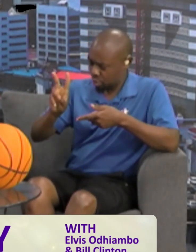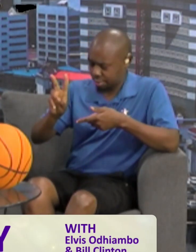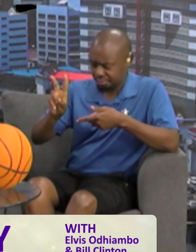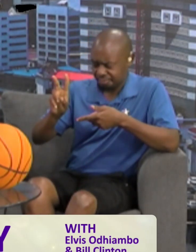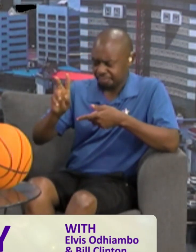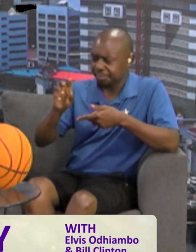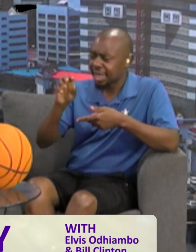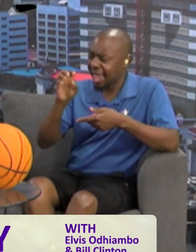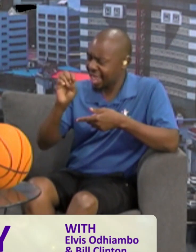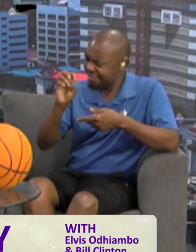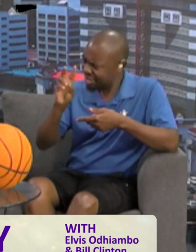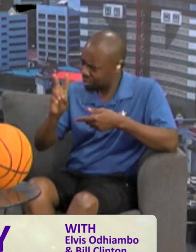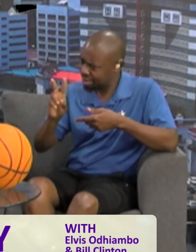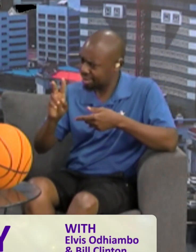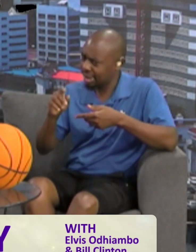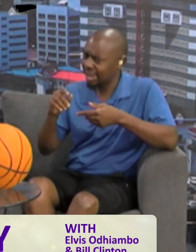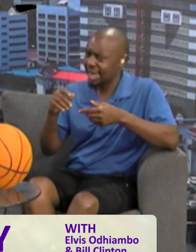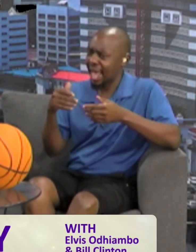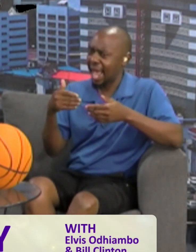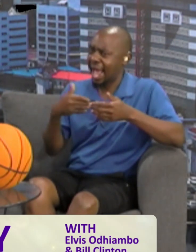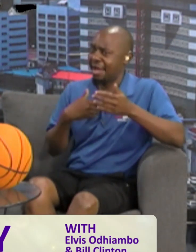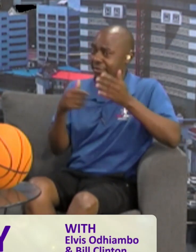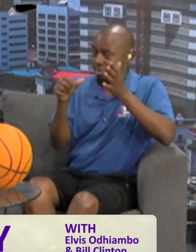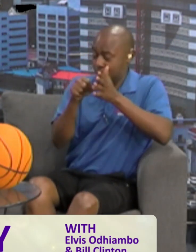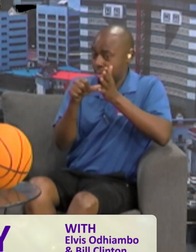The first thing is that